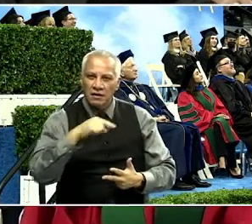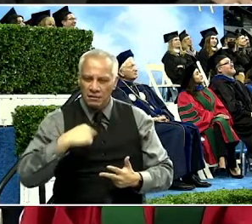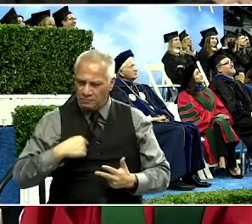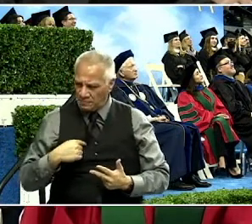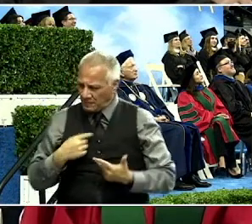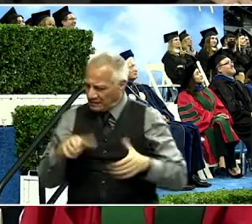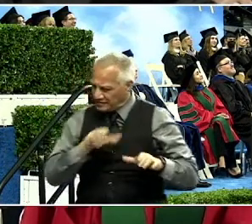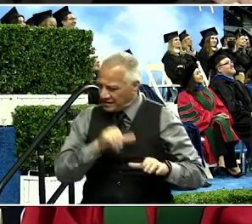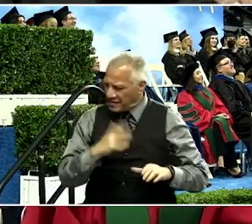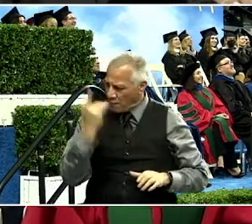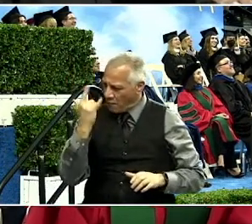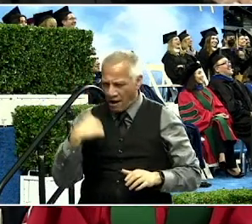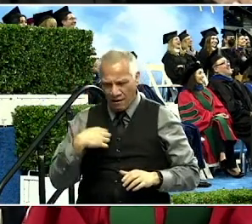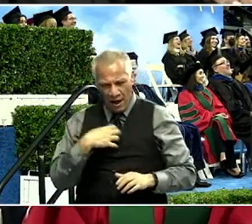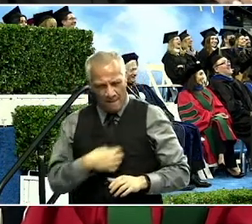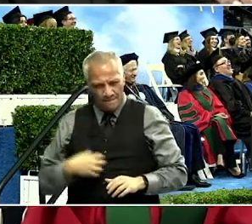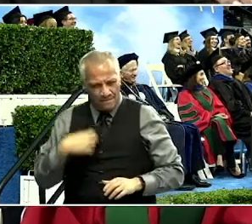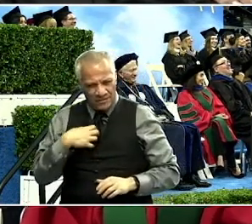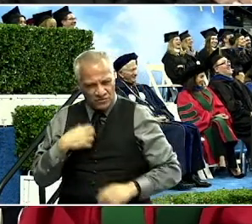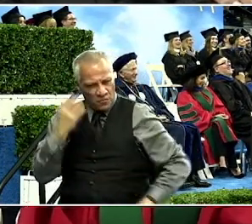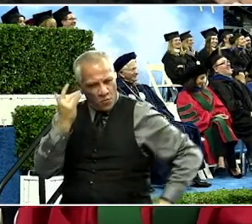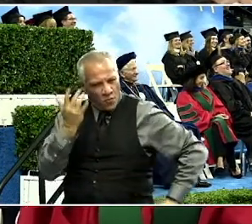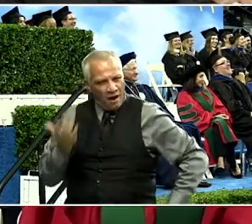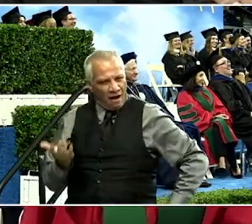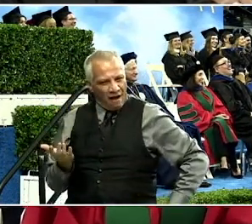why am I so miserable?